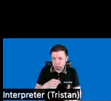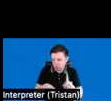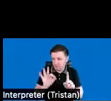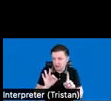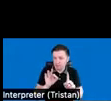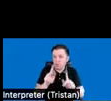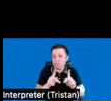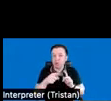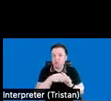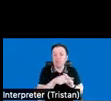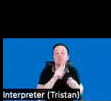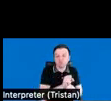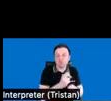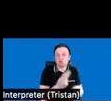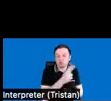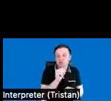caregivers specifically.